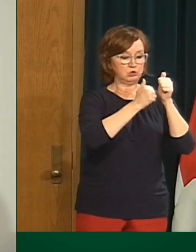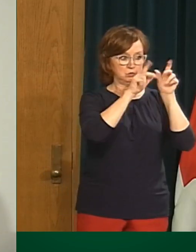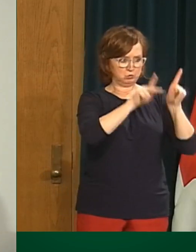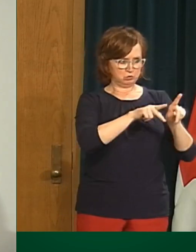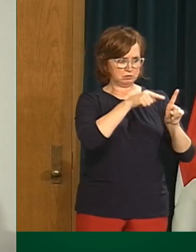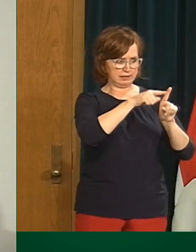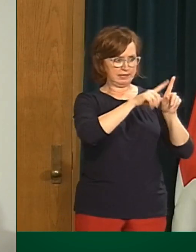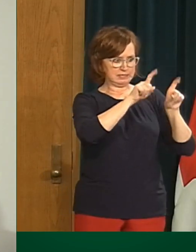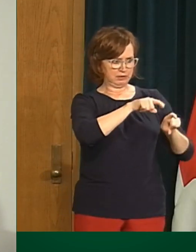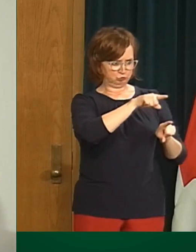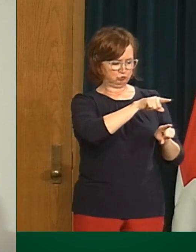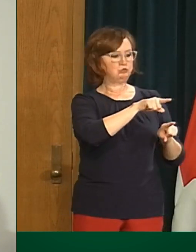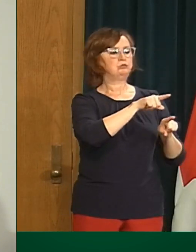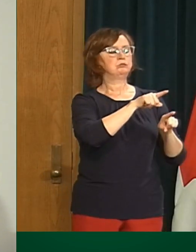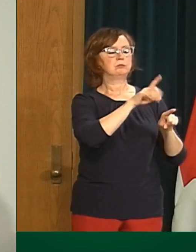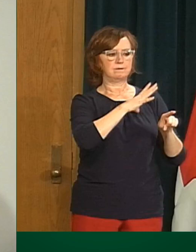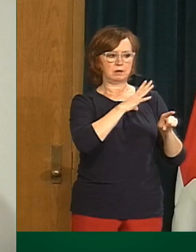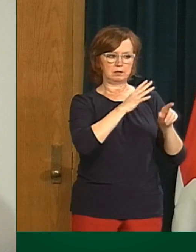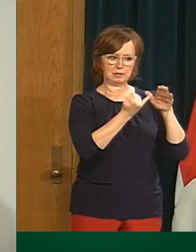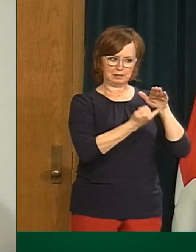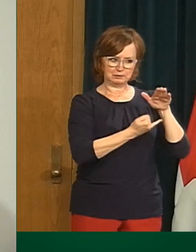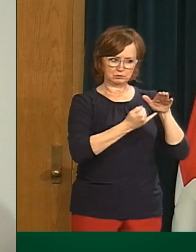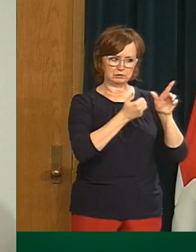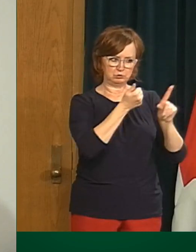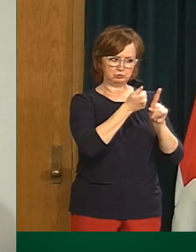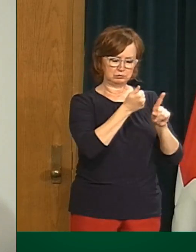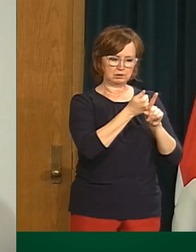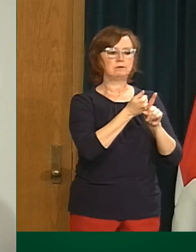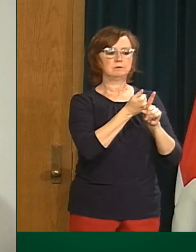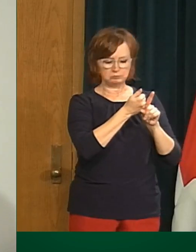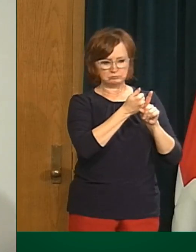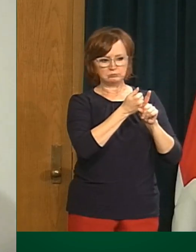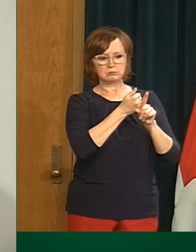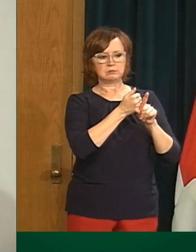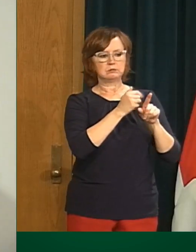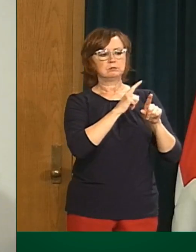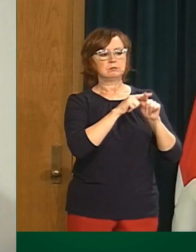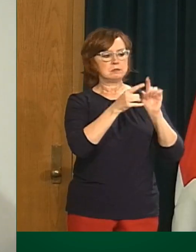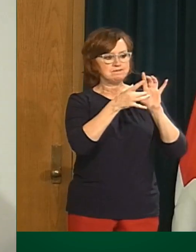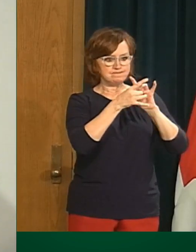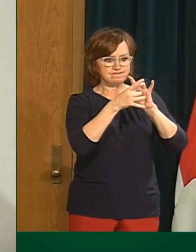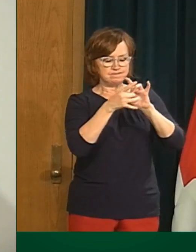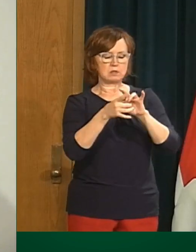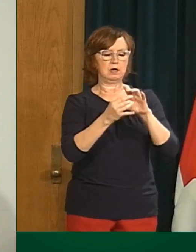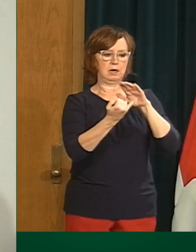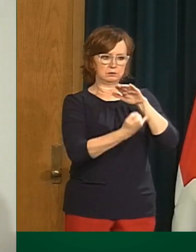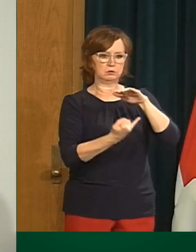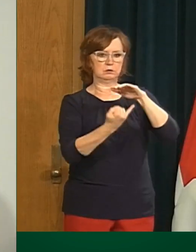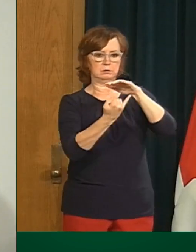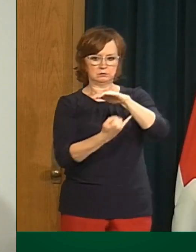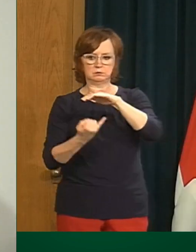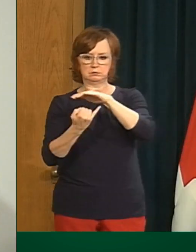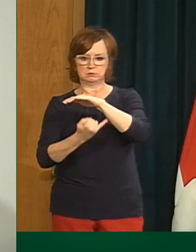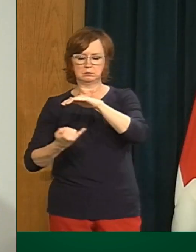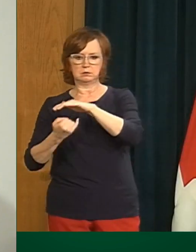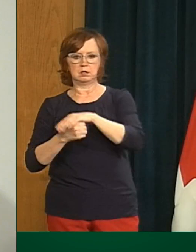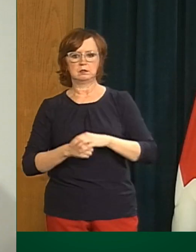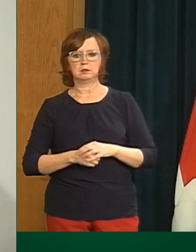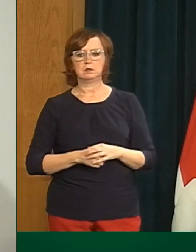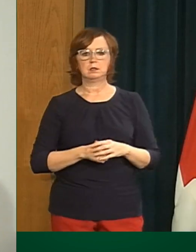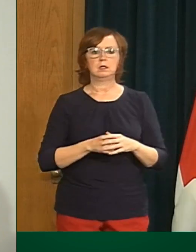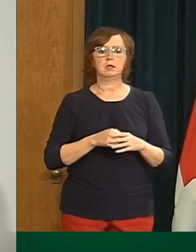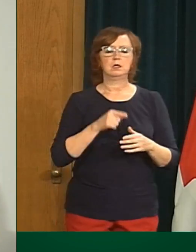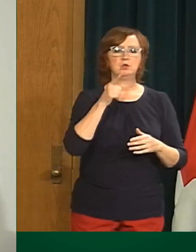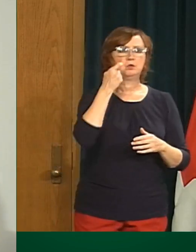So that work will continue. The other metrics that we have to, obviously, you mentioned recoveries. That's a really important metric. We are